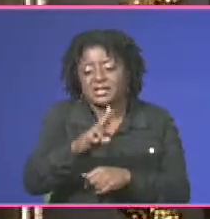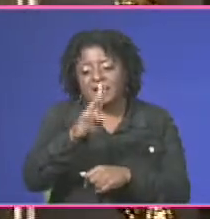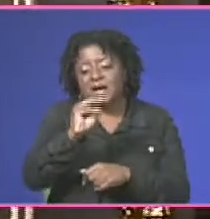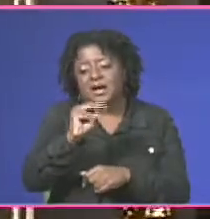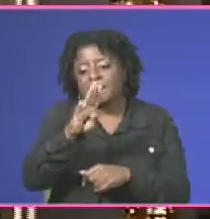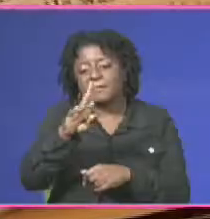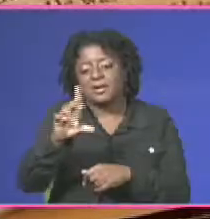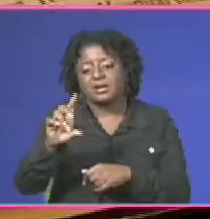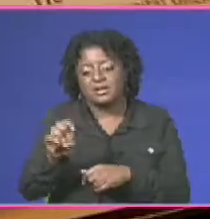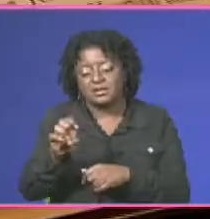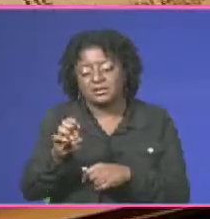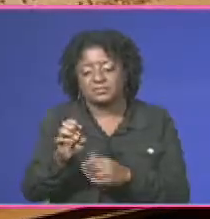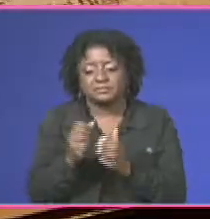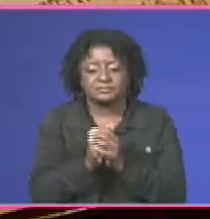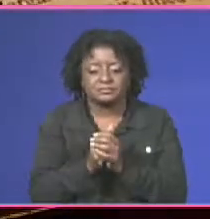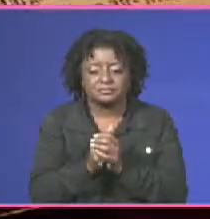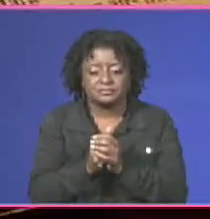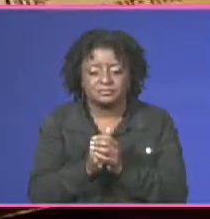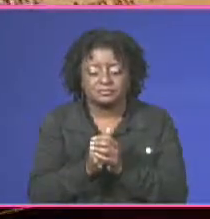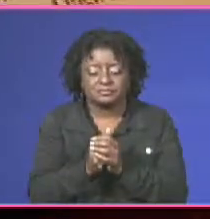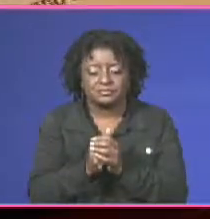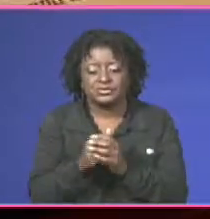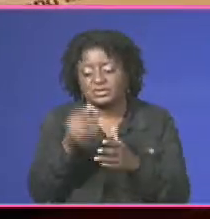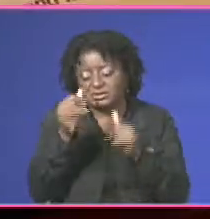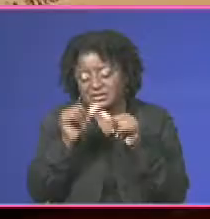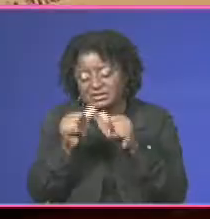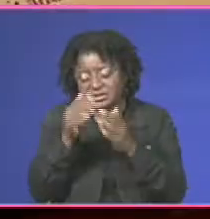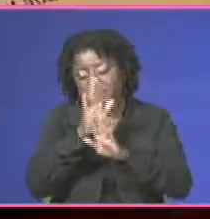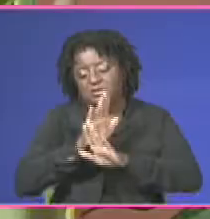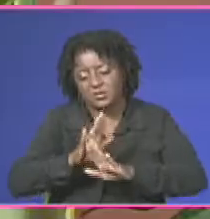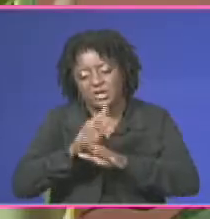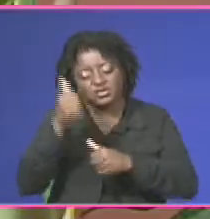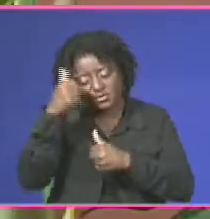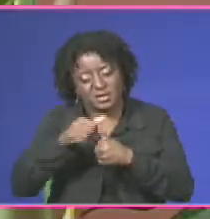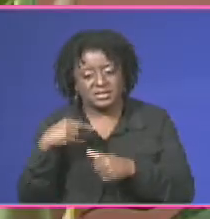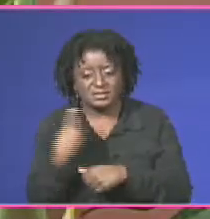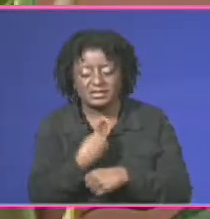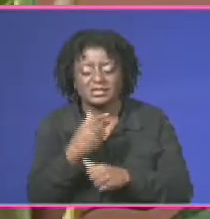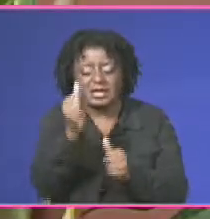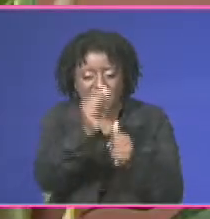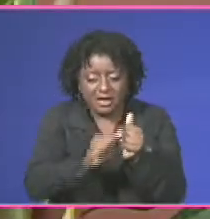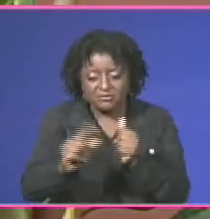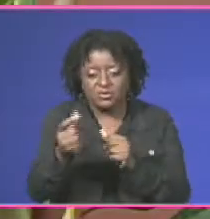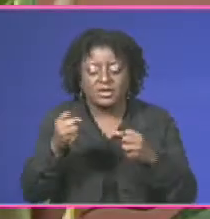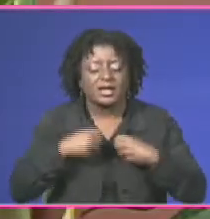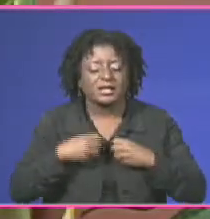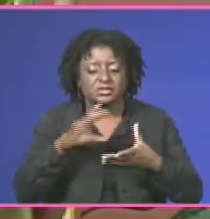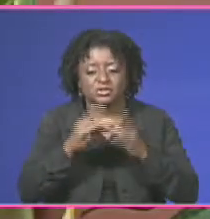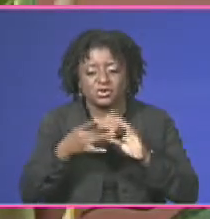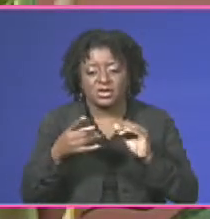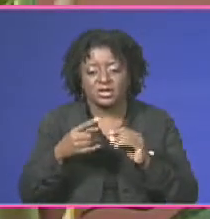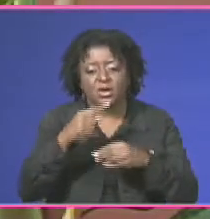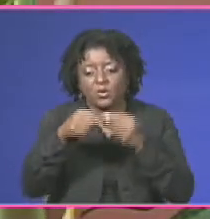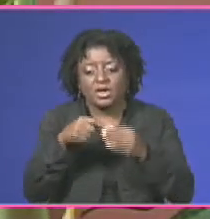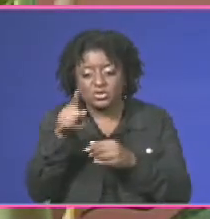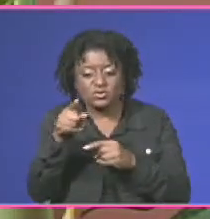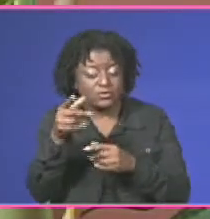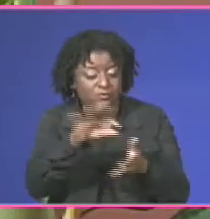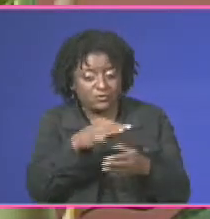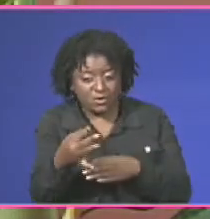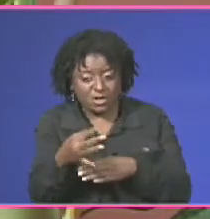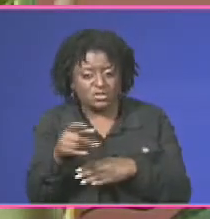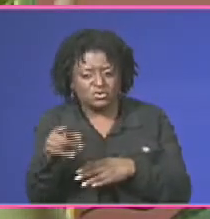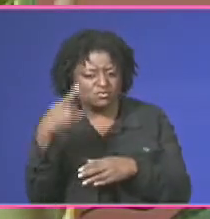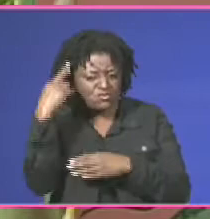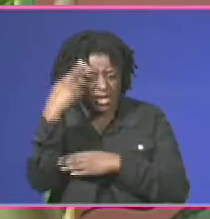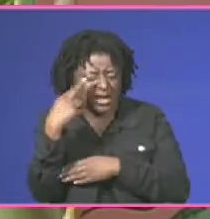her destiny. She reminds that everyone has a story. When you fall, then you realize I had thousands